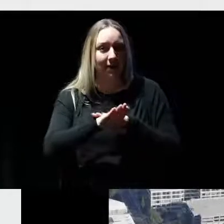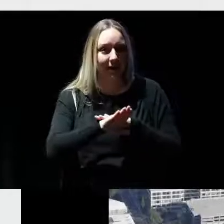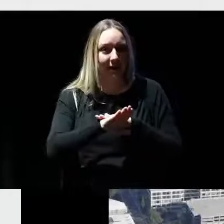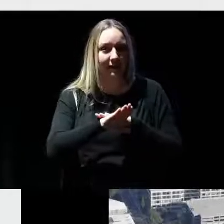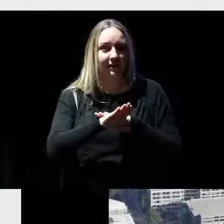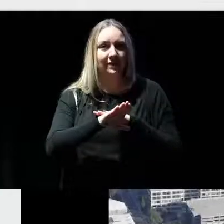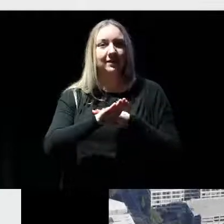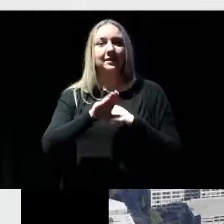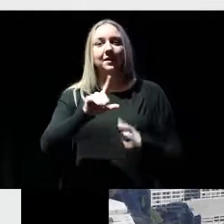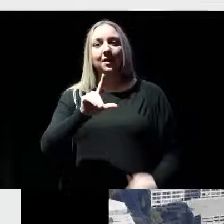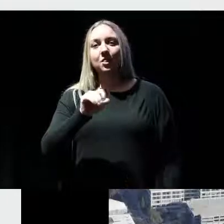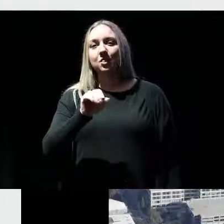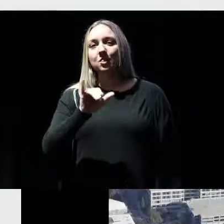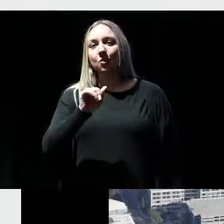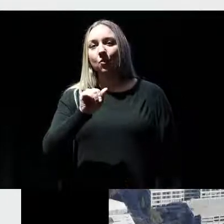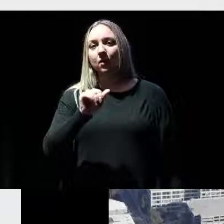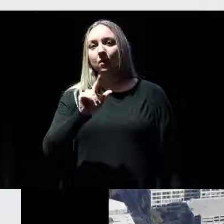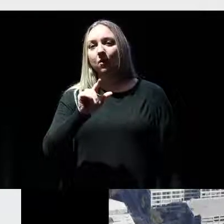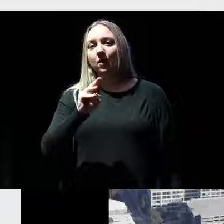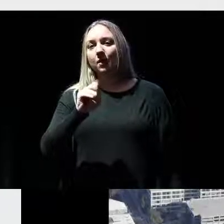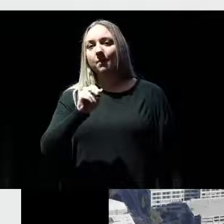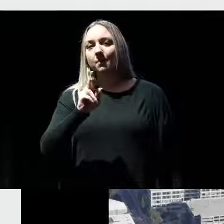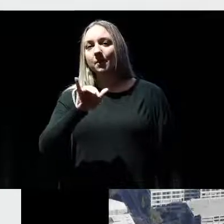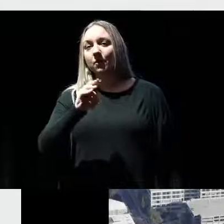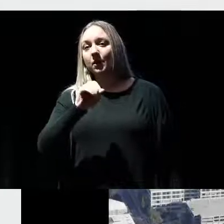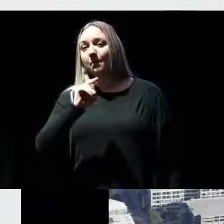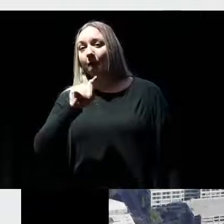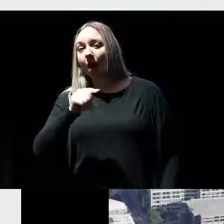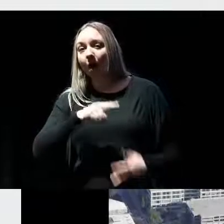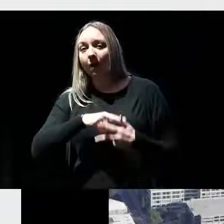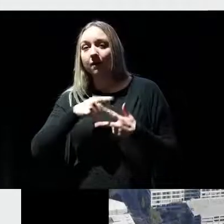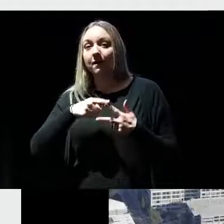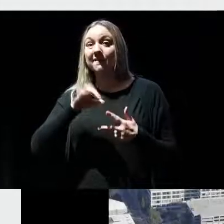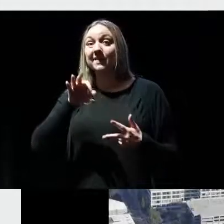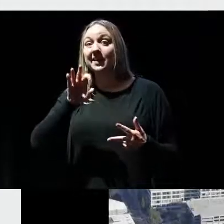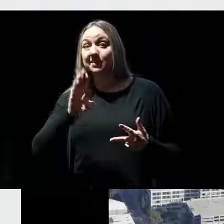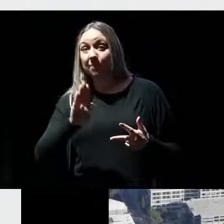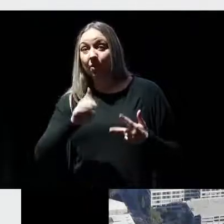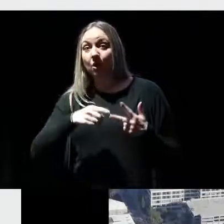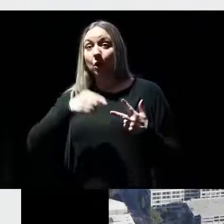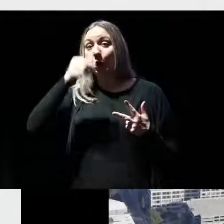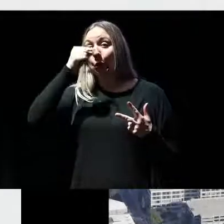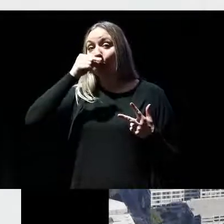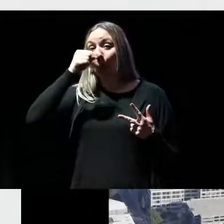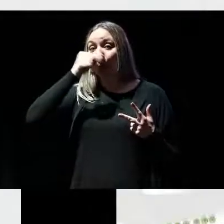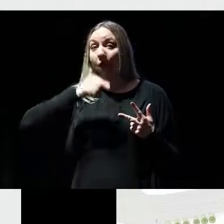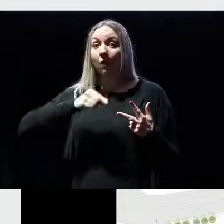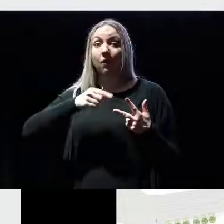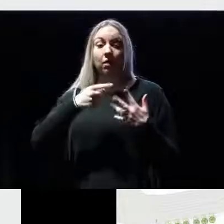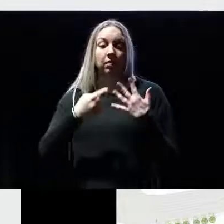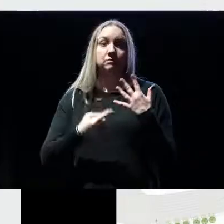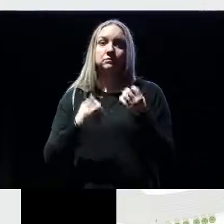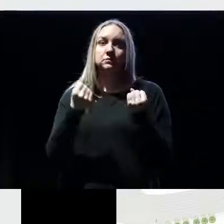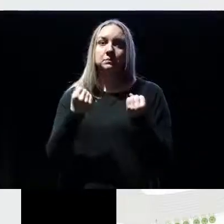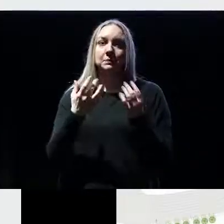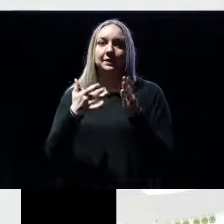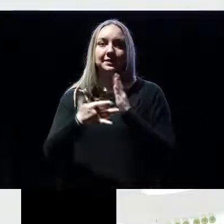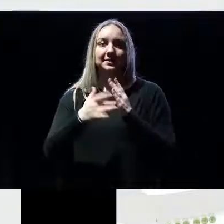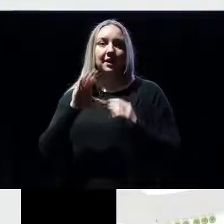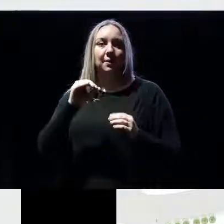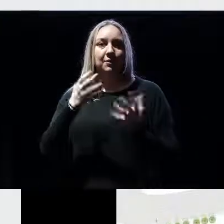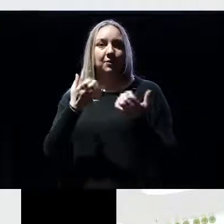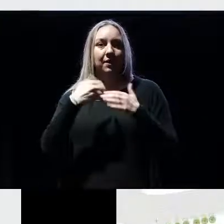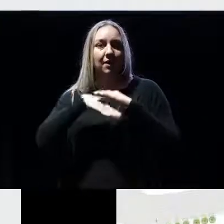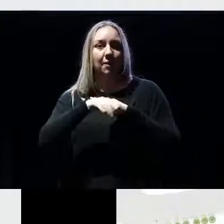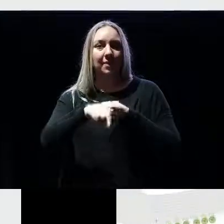has moved their tech incubator here. Facebook has been a major tenant. Google is just adjacent to the